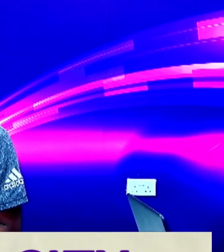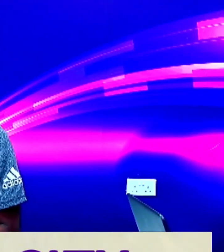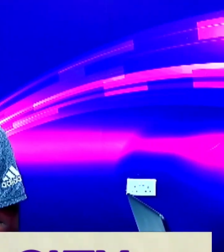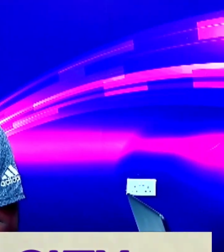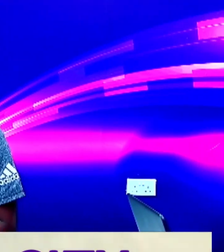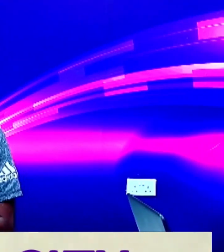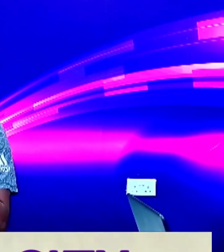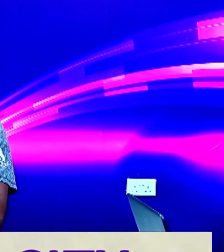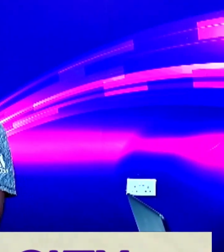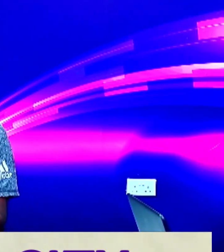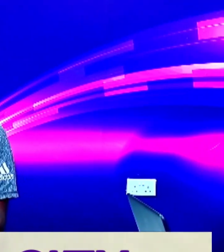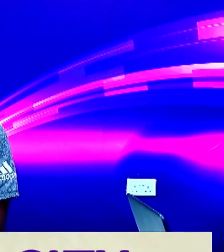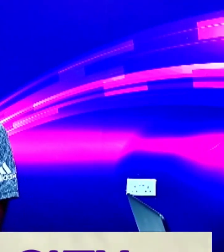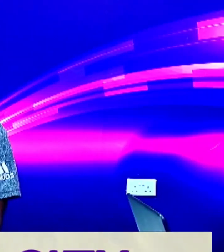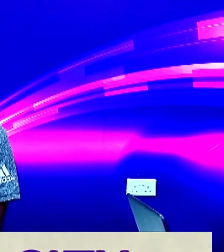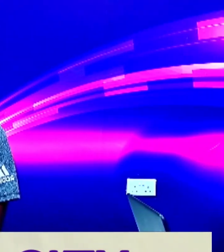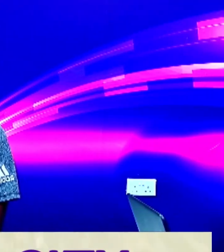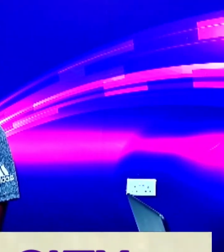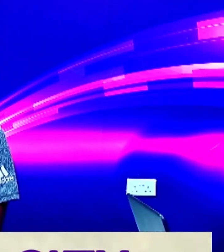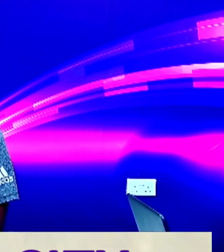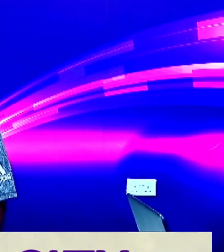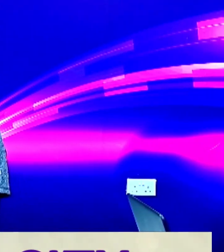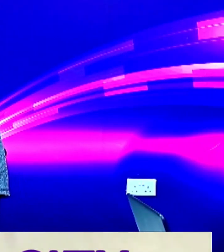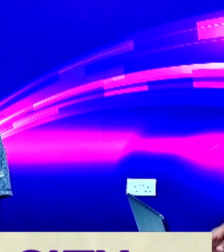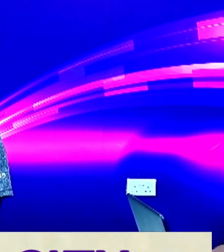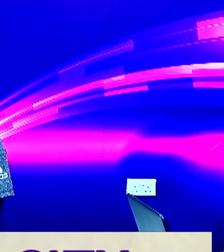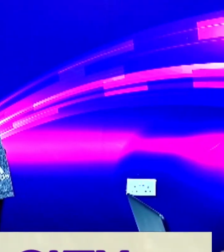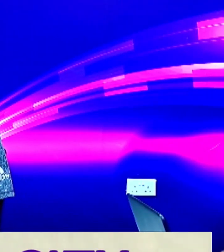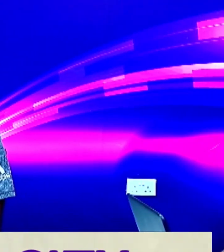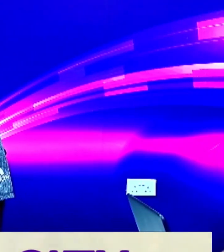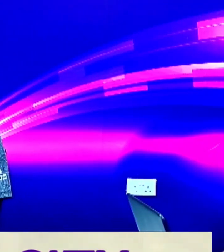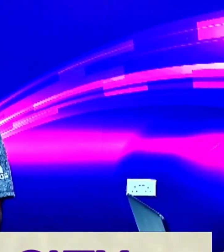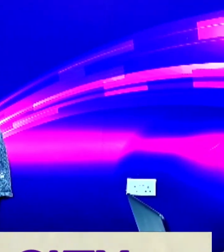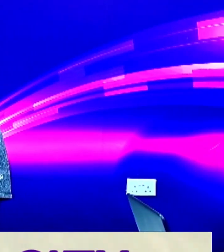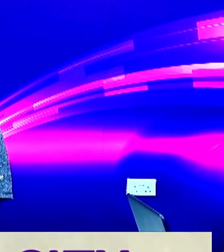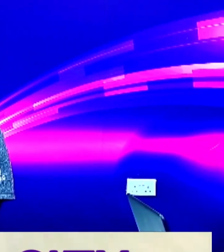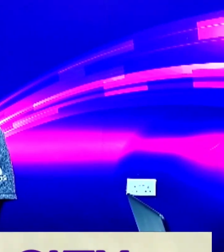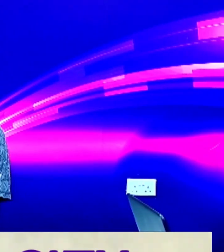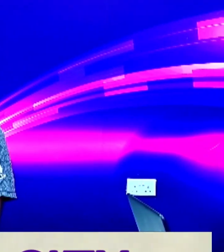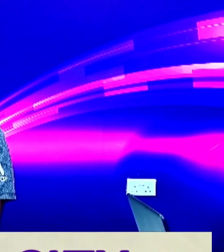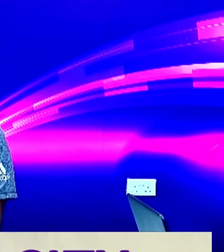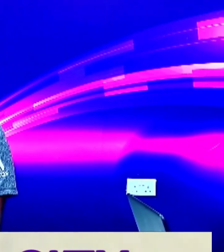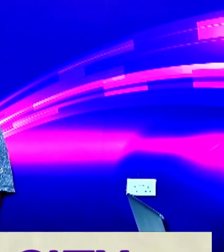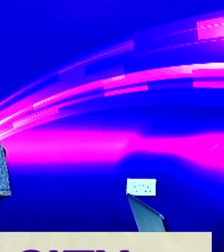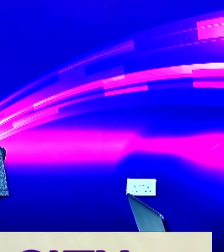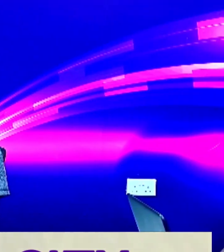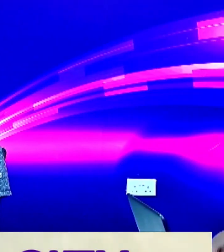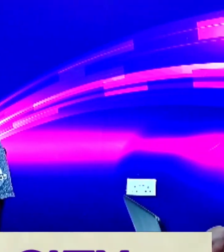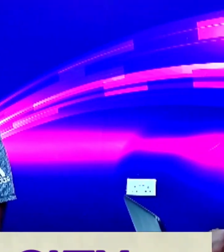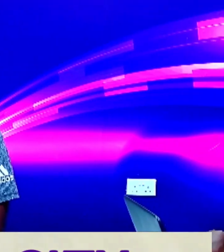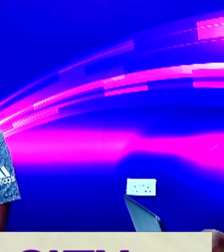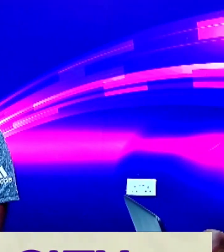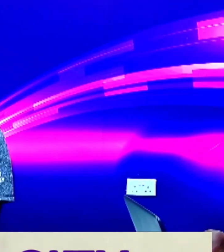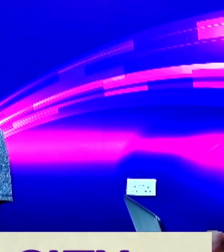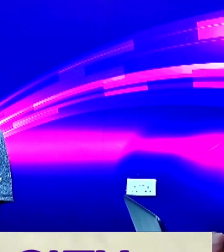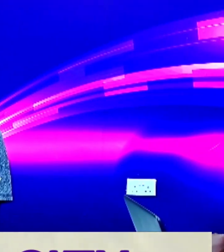Ryan. I think he's also a good player. So I think he'll help the Kenyan team to win and